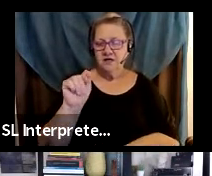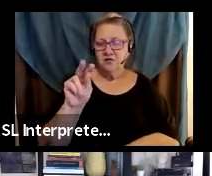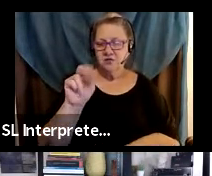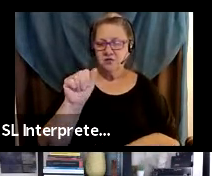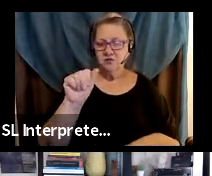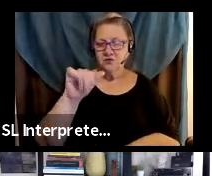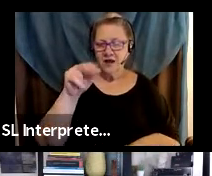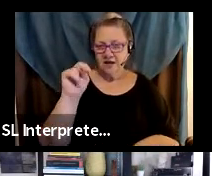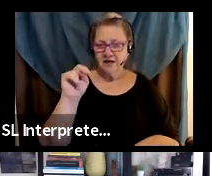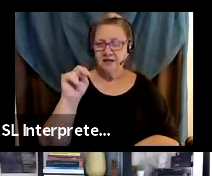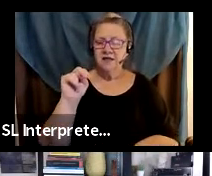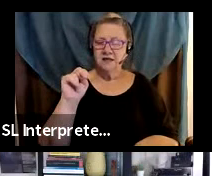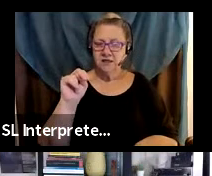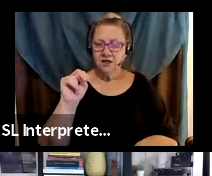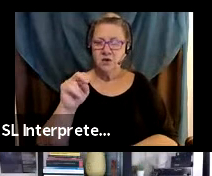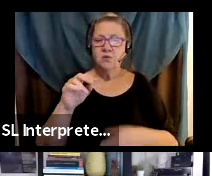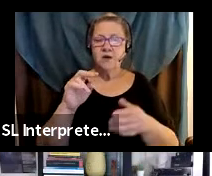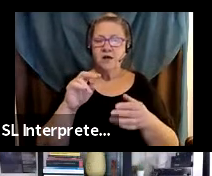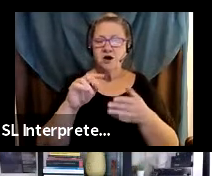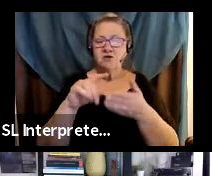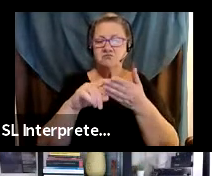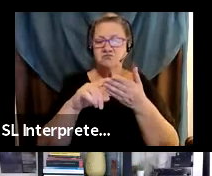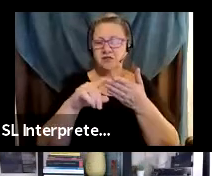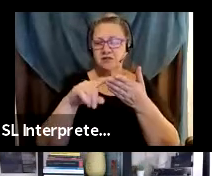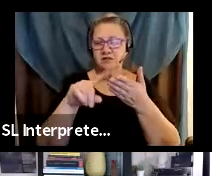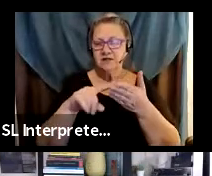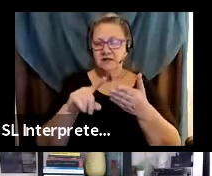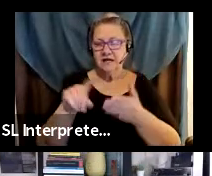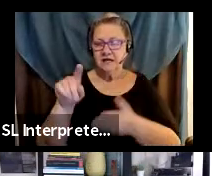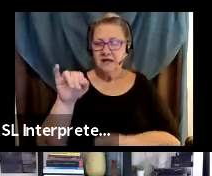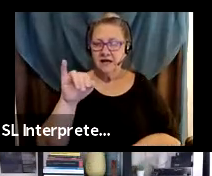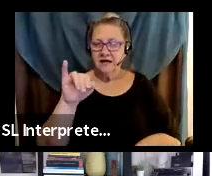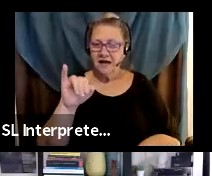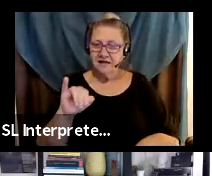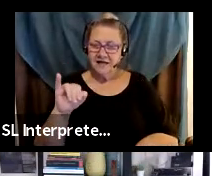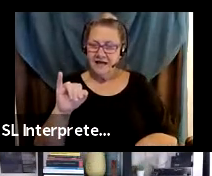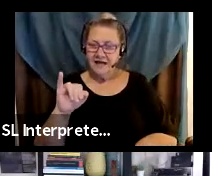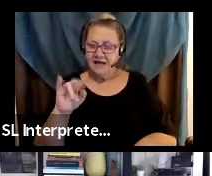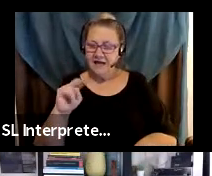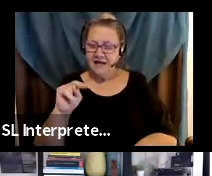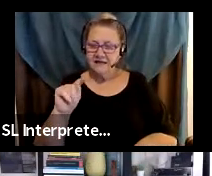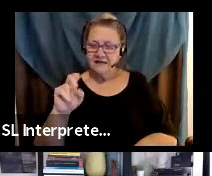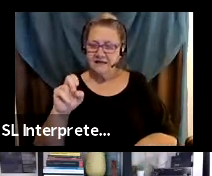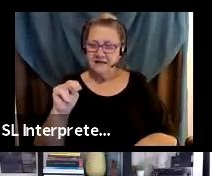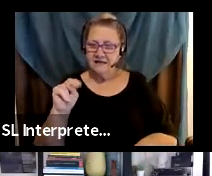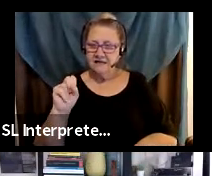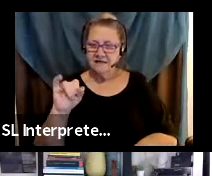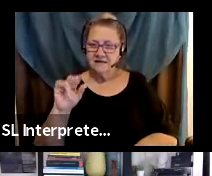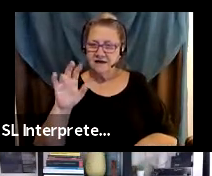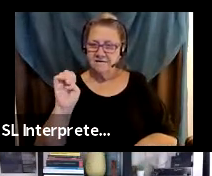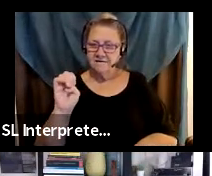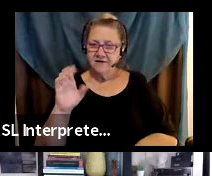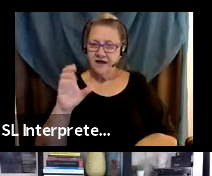And specifically, we'll be looking more for intensive care unit cases too, to just make sure we're looking for that.